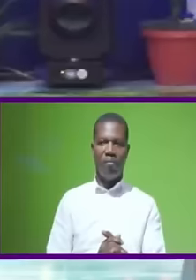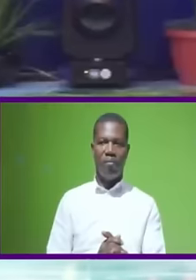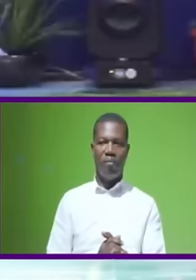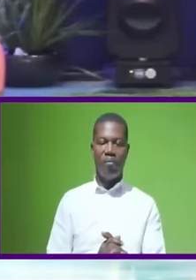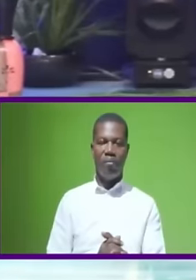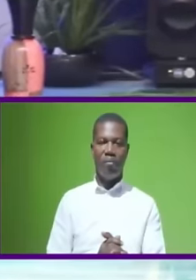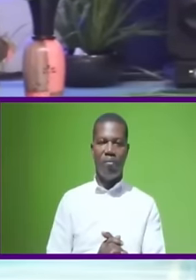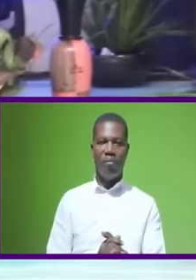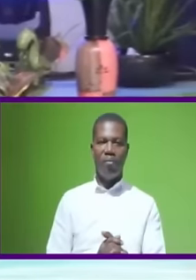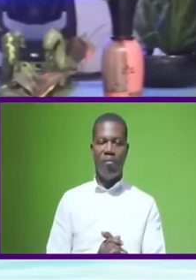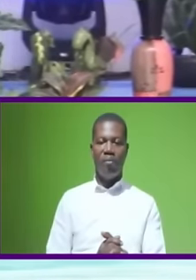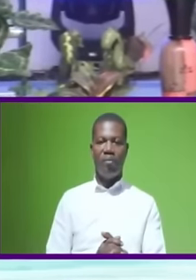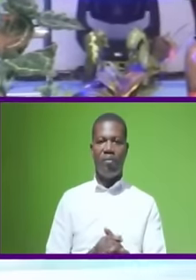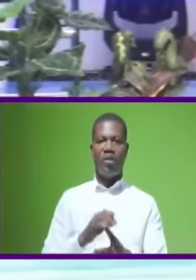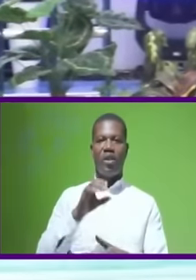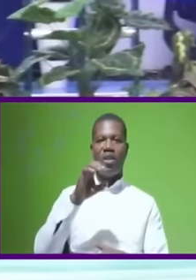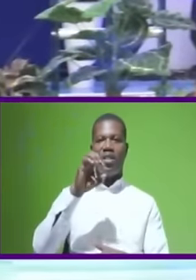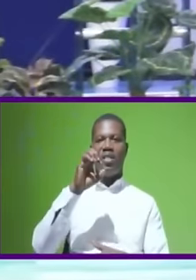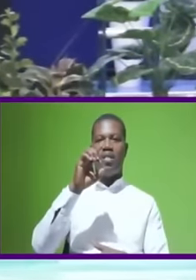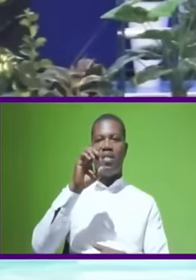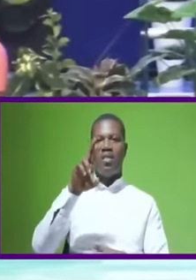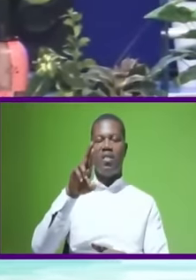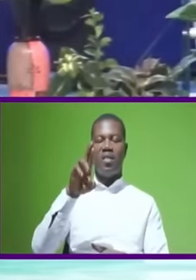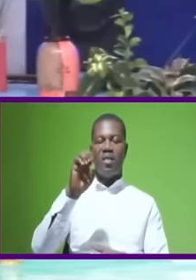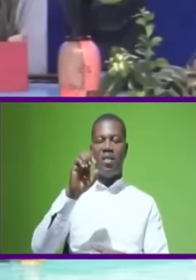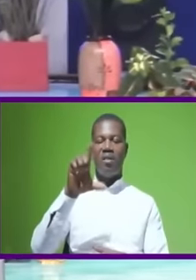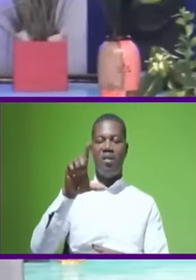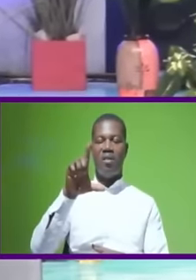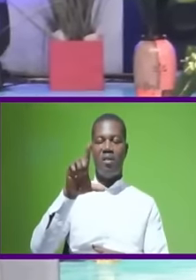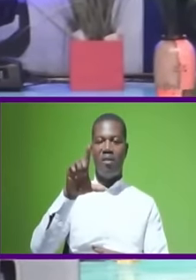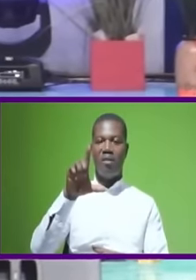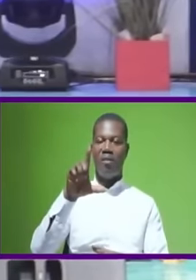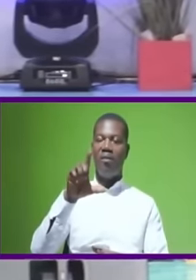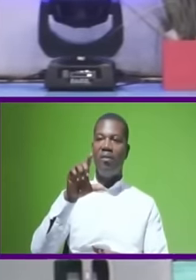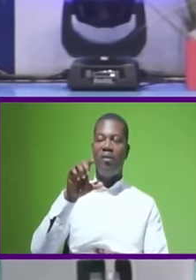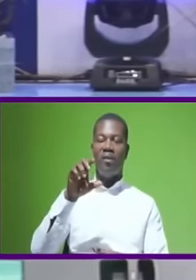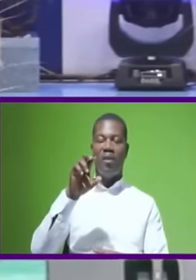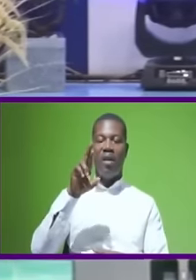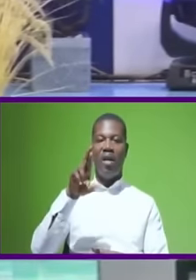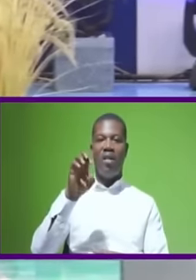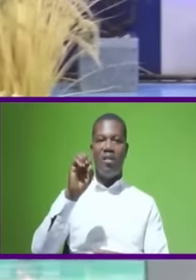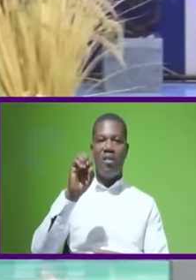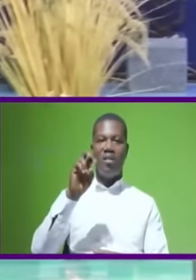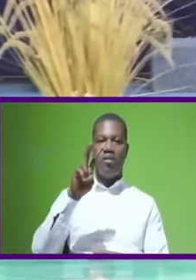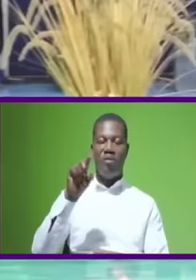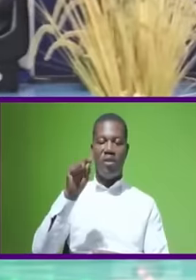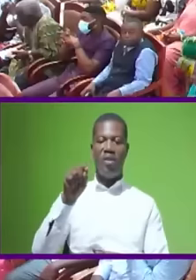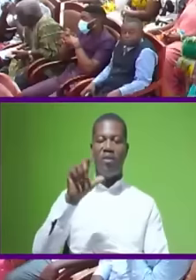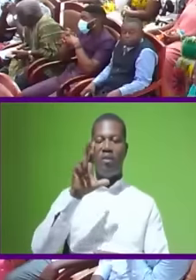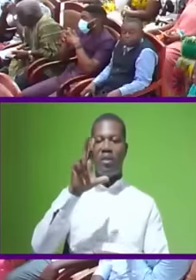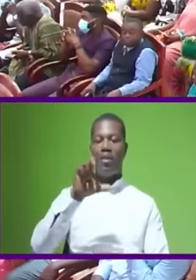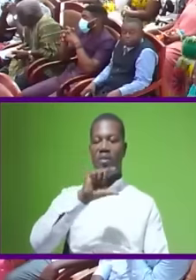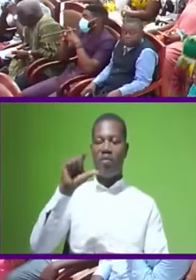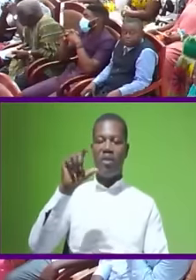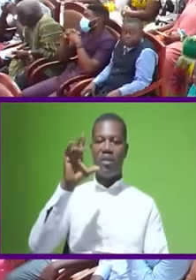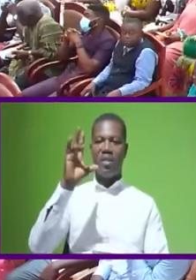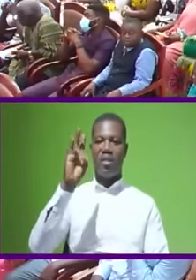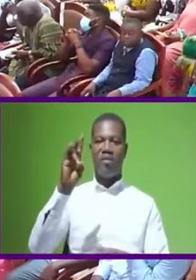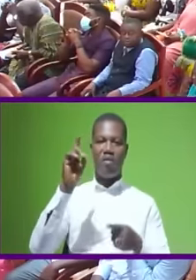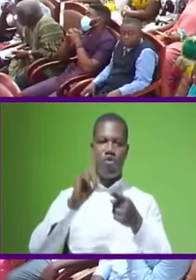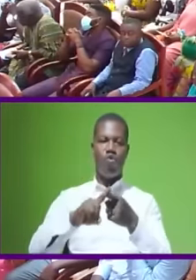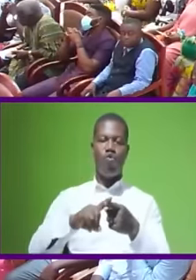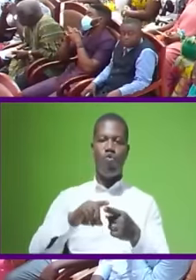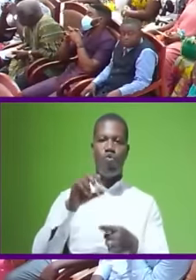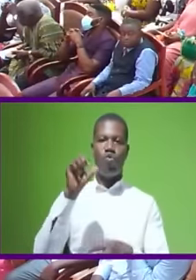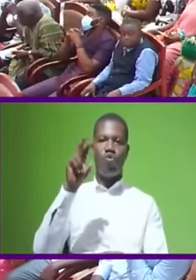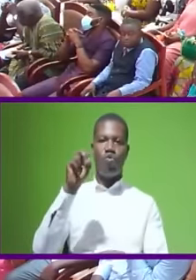Revelation chapter 3, verse 7, verse 12. In the book of Revelation chapter 3, verse 7 to 12. What